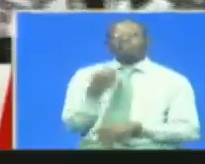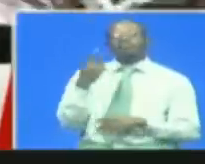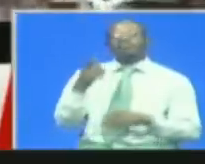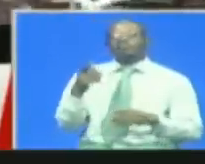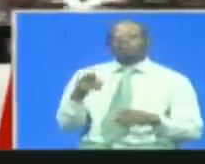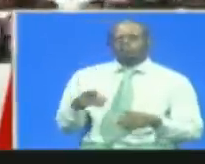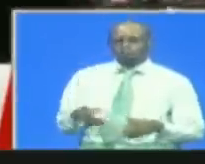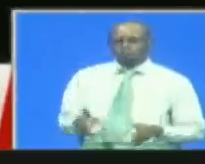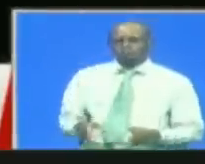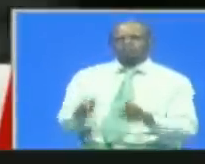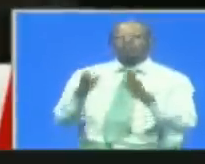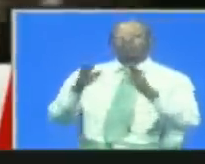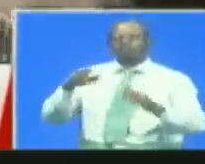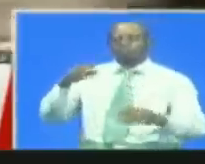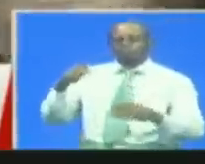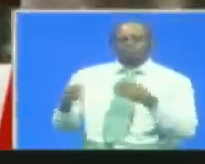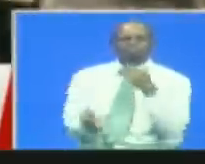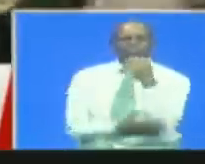constituencies.